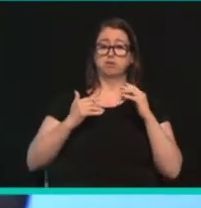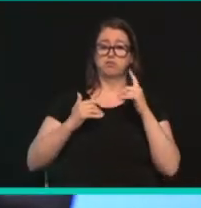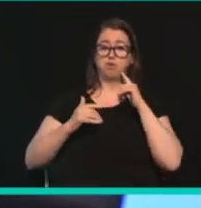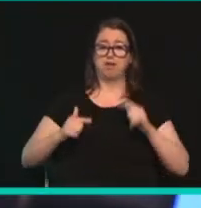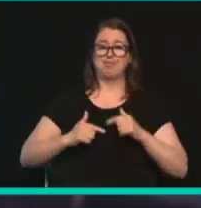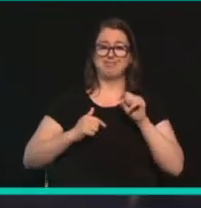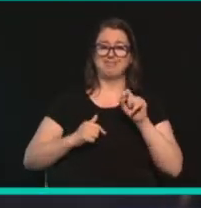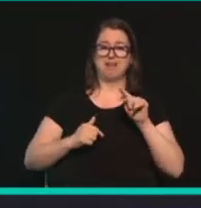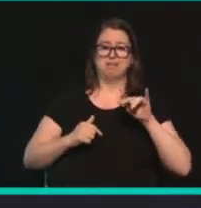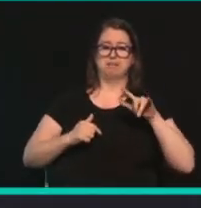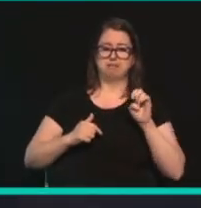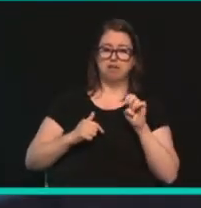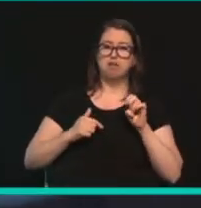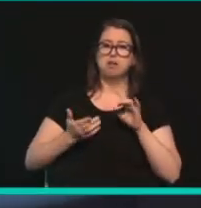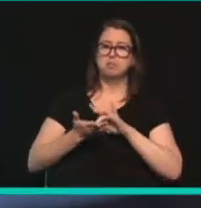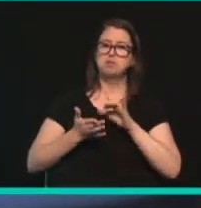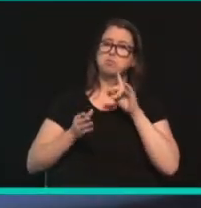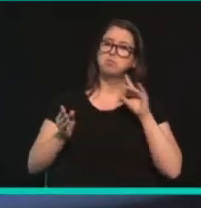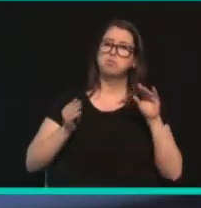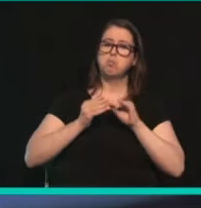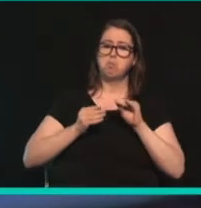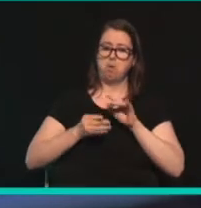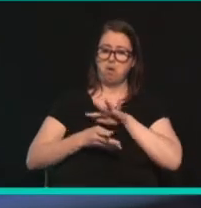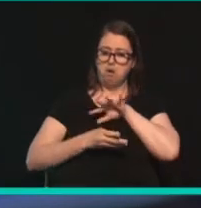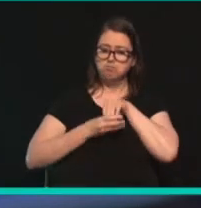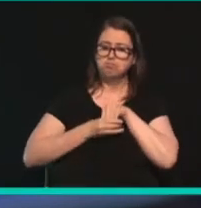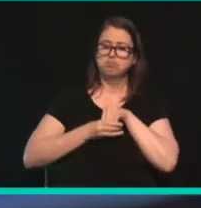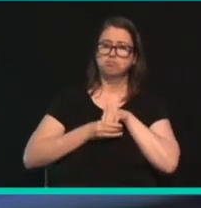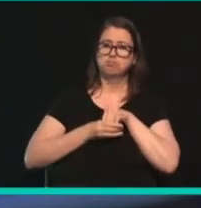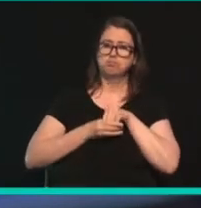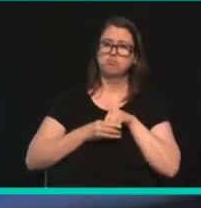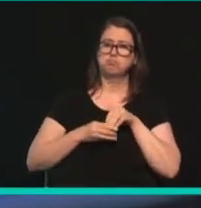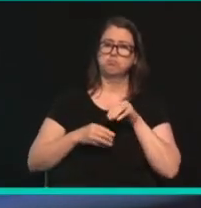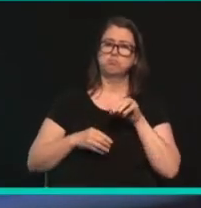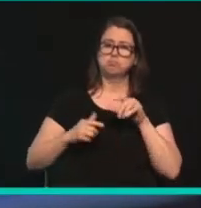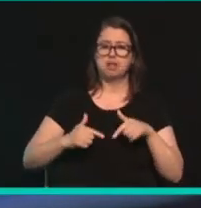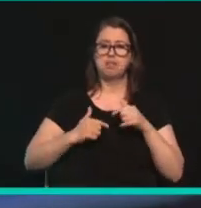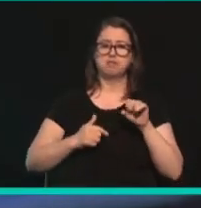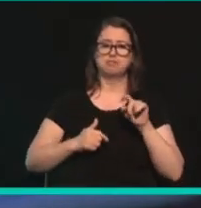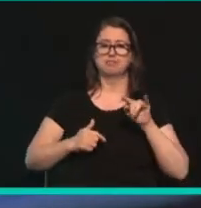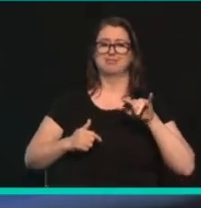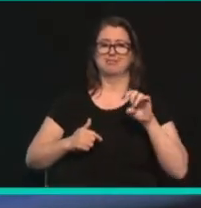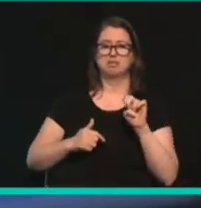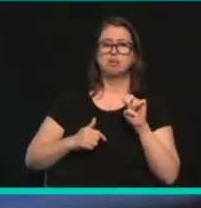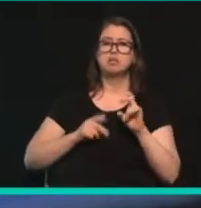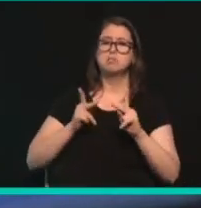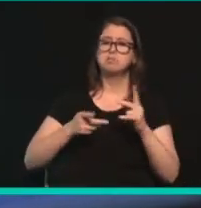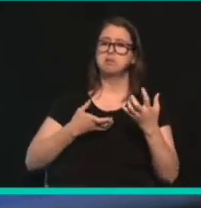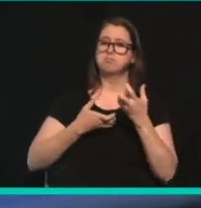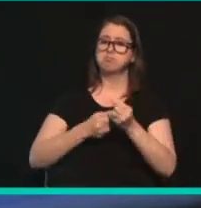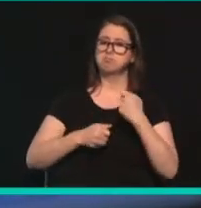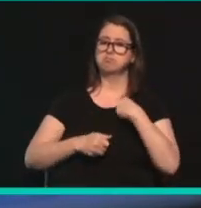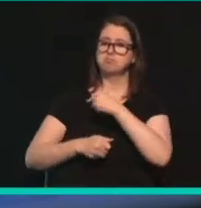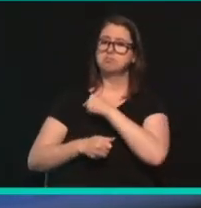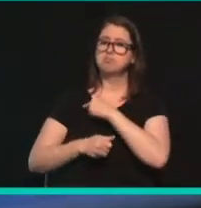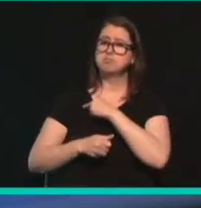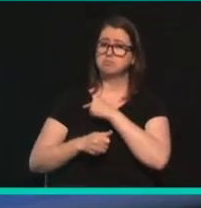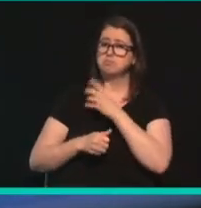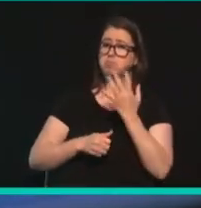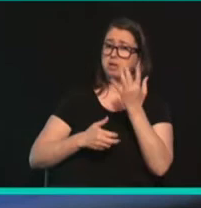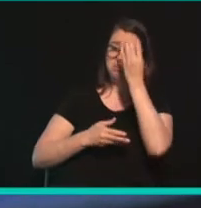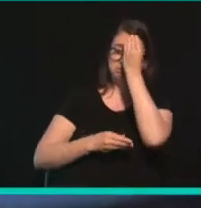whole, holistic lifestyle initiatives, where we are trusted because the information we provide